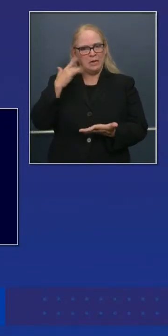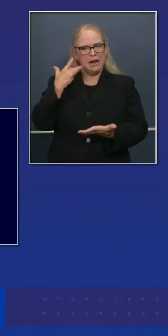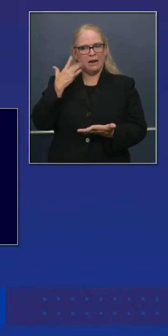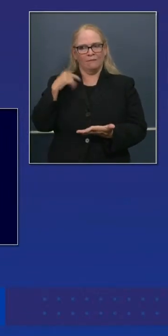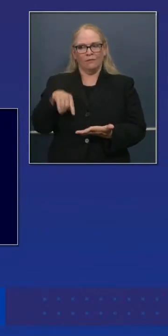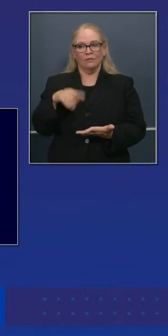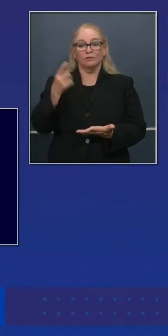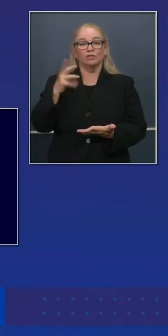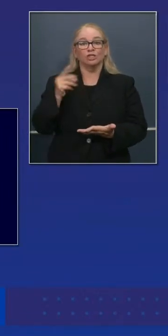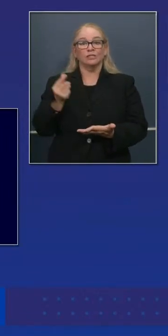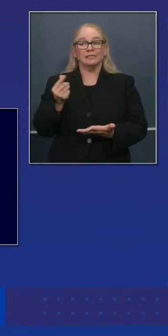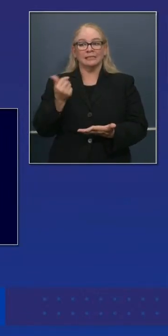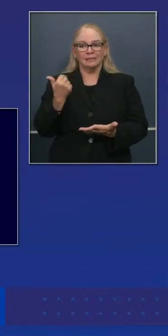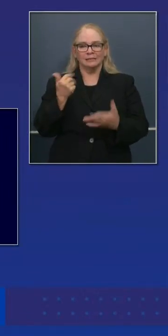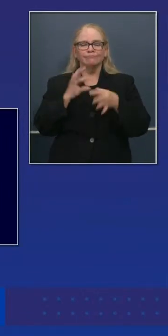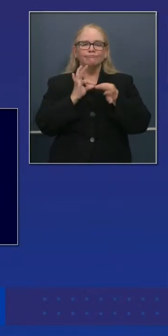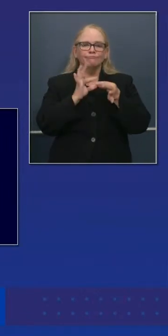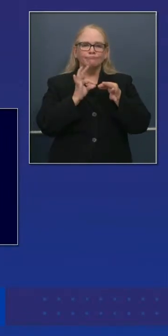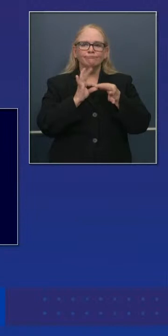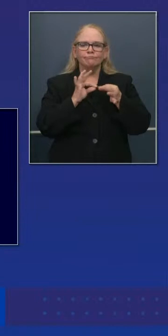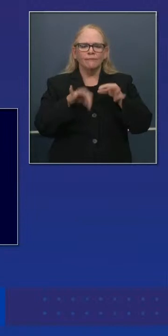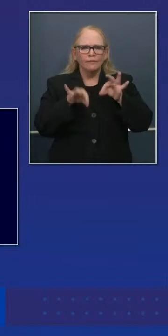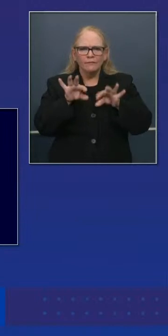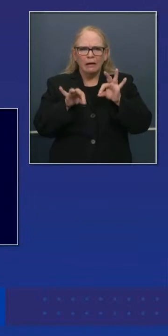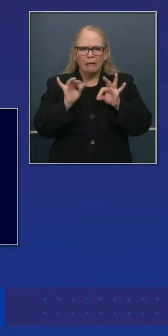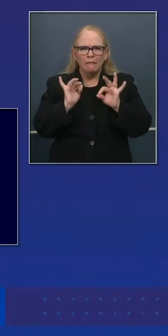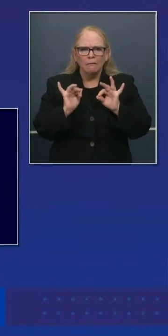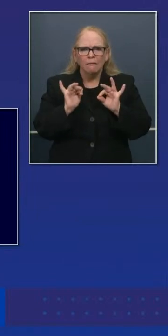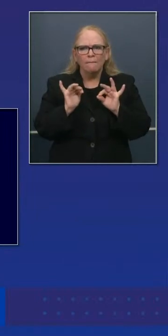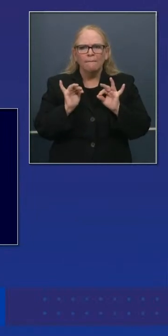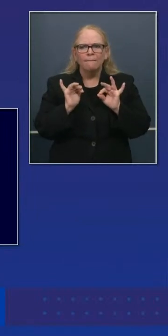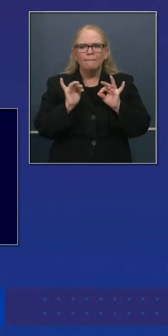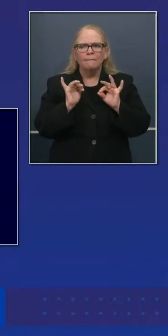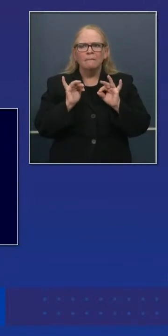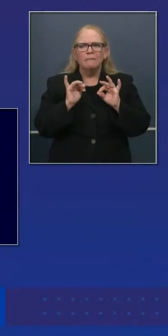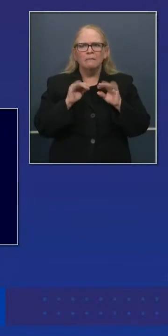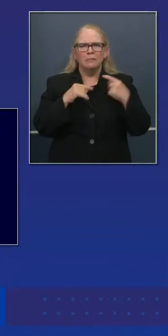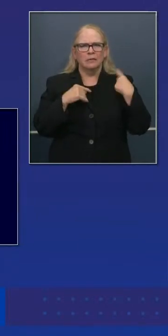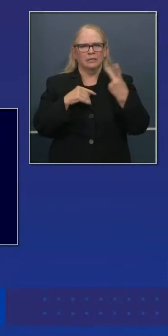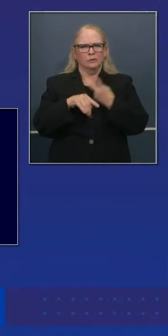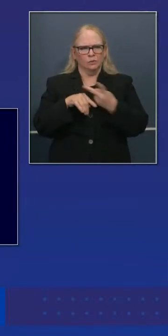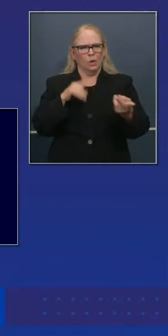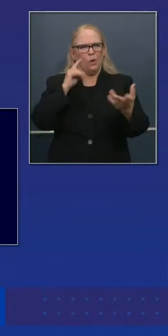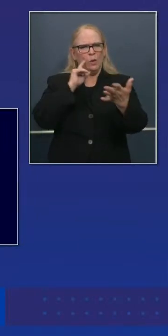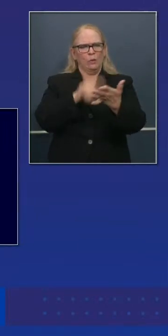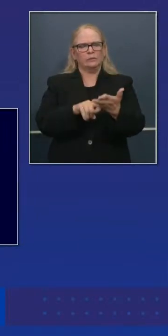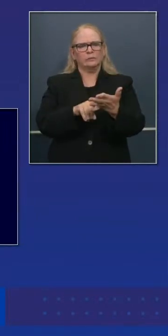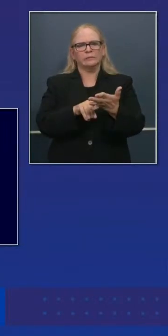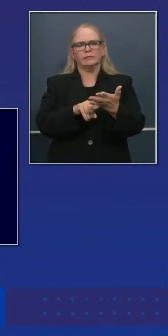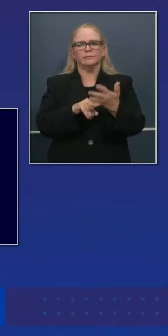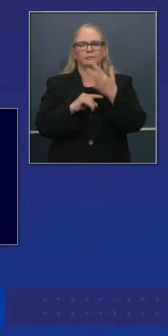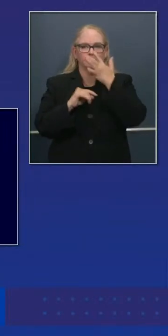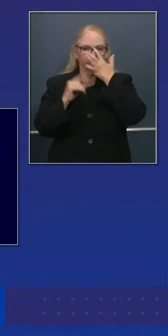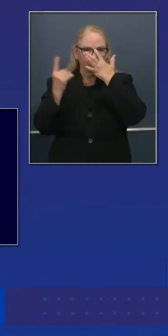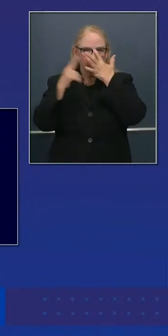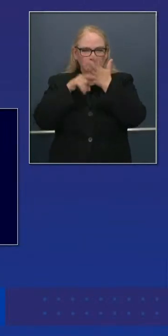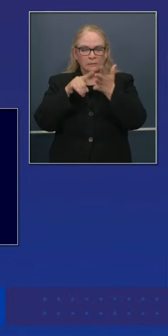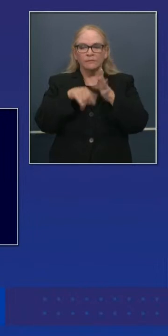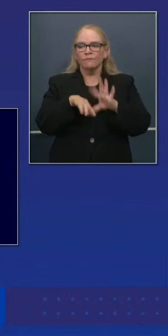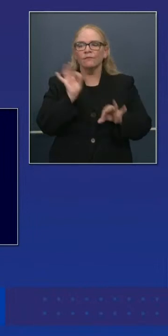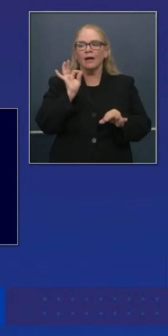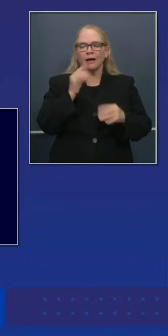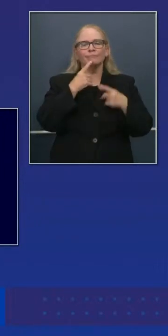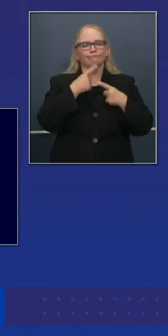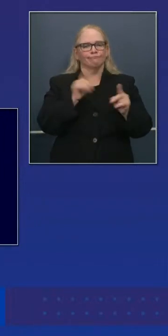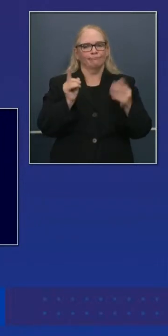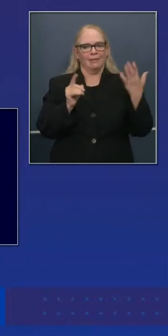about some of the problems we've had over the course of roughly 14 days. Followed up on Friday with some additional information in that